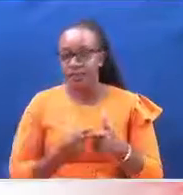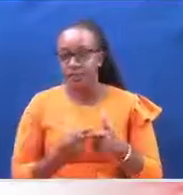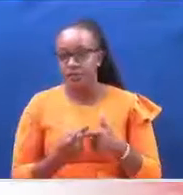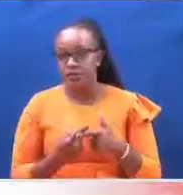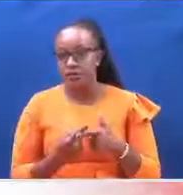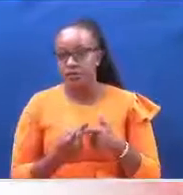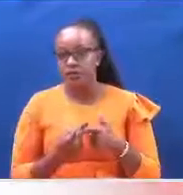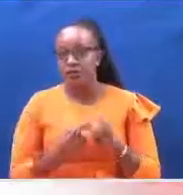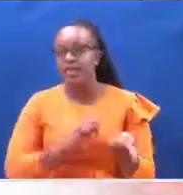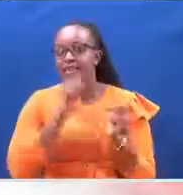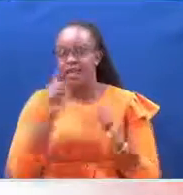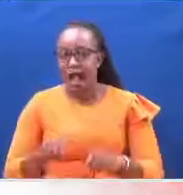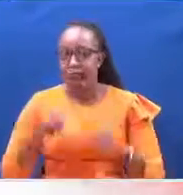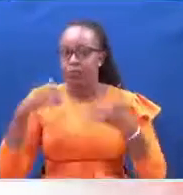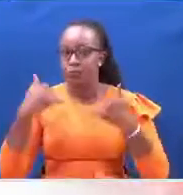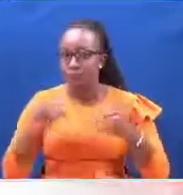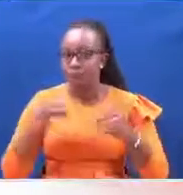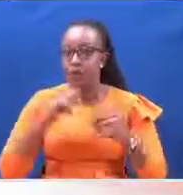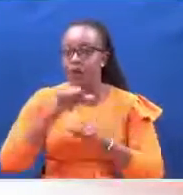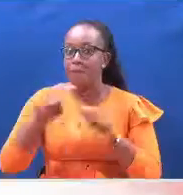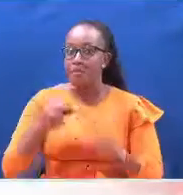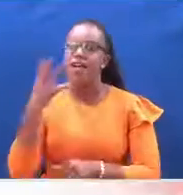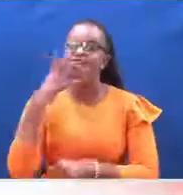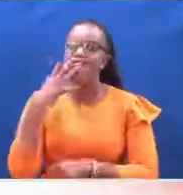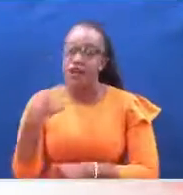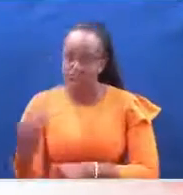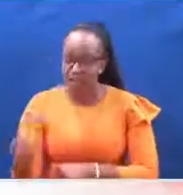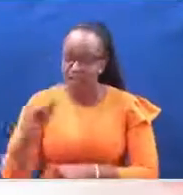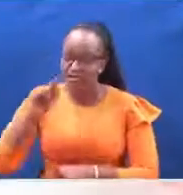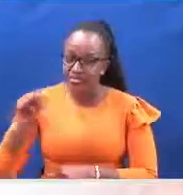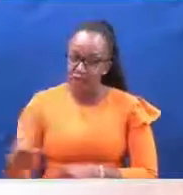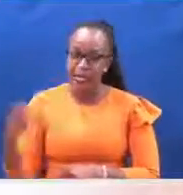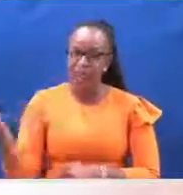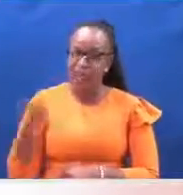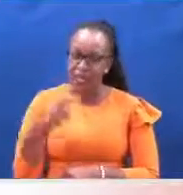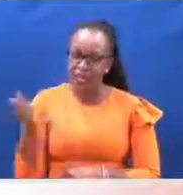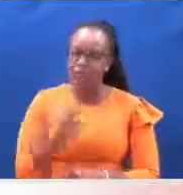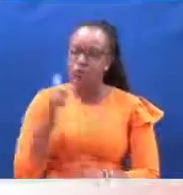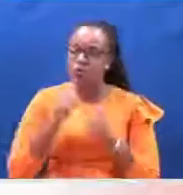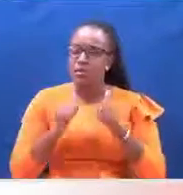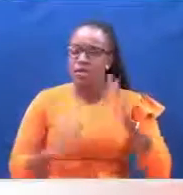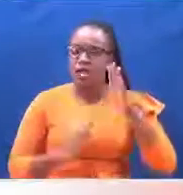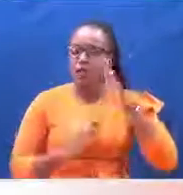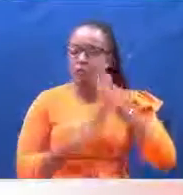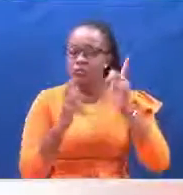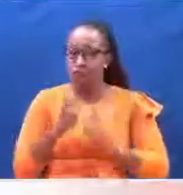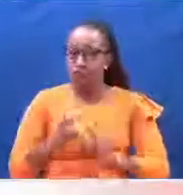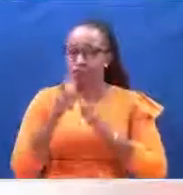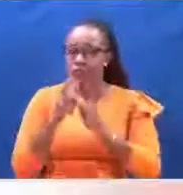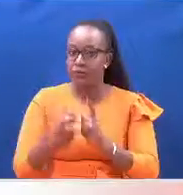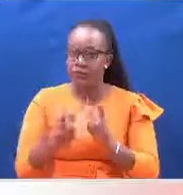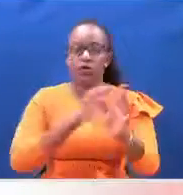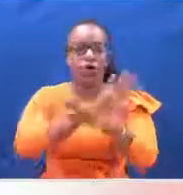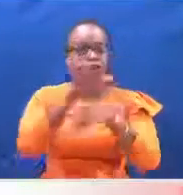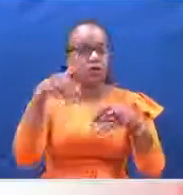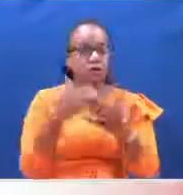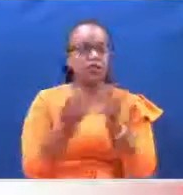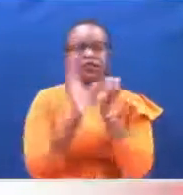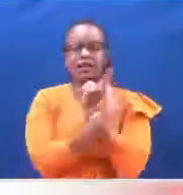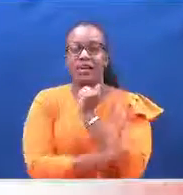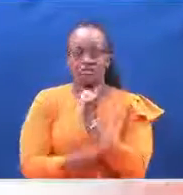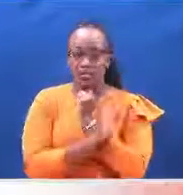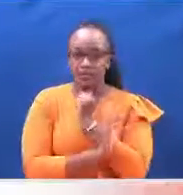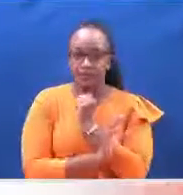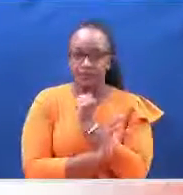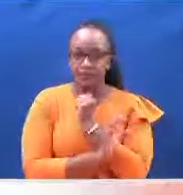they come to play for 500,000 every month. That is a top prize, and it's across the country. It's not just here, it's